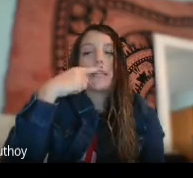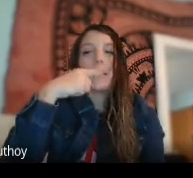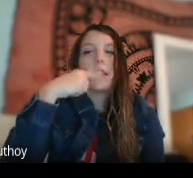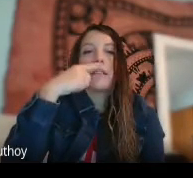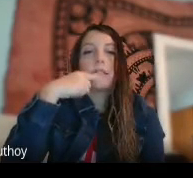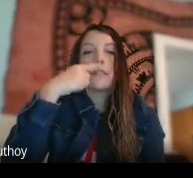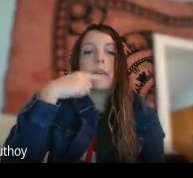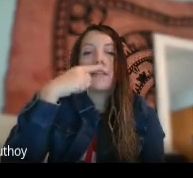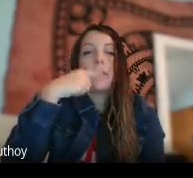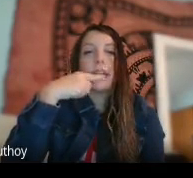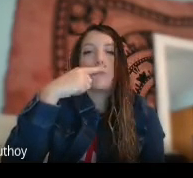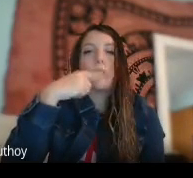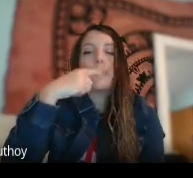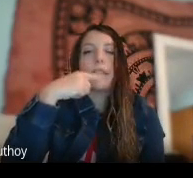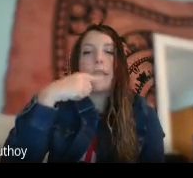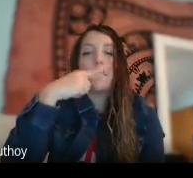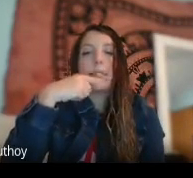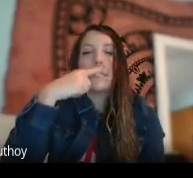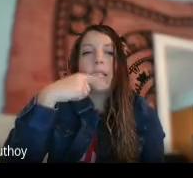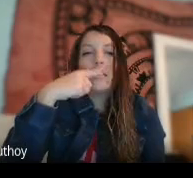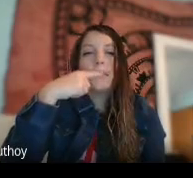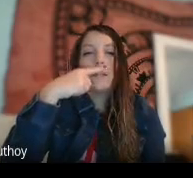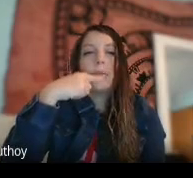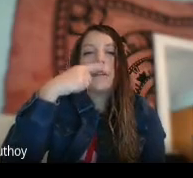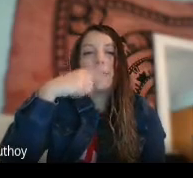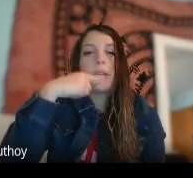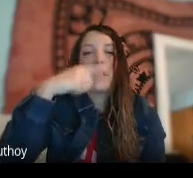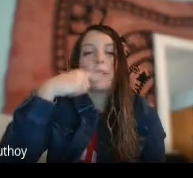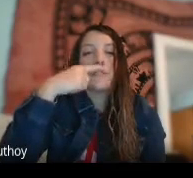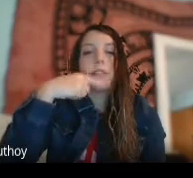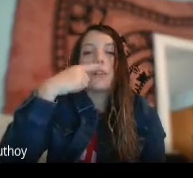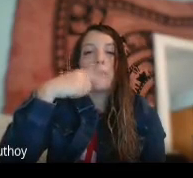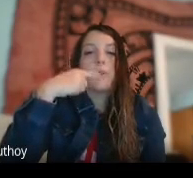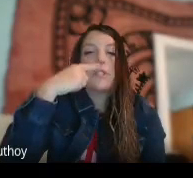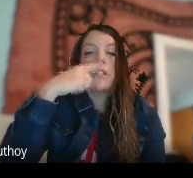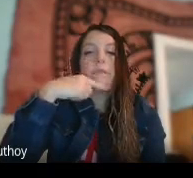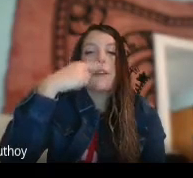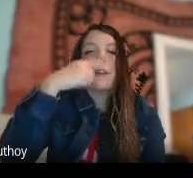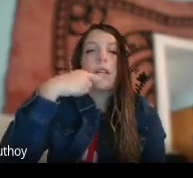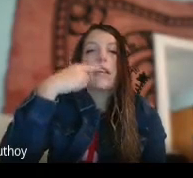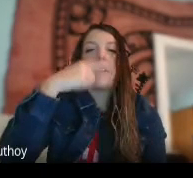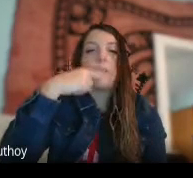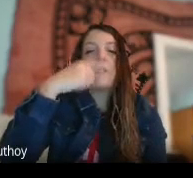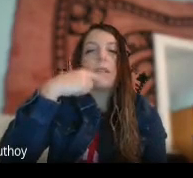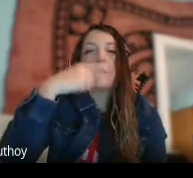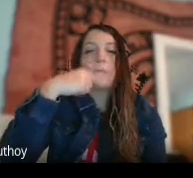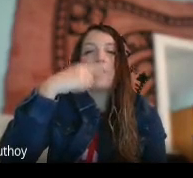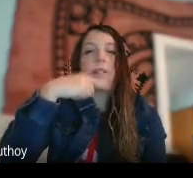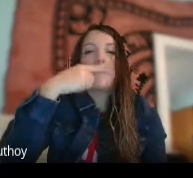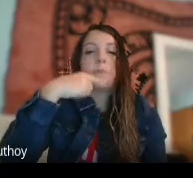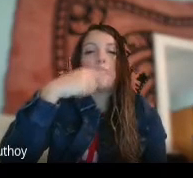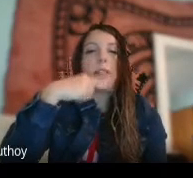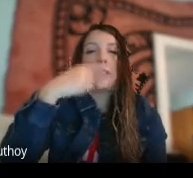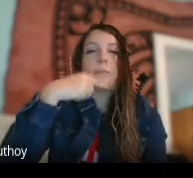it looks like they're just talking, talking, and moving their lips. So it goes in a circular motion for they're moving their lips,